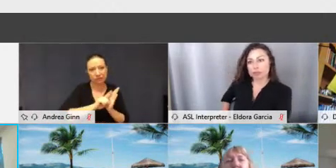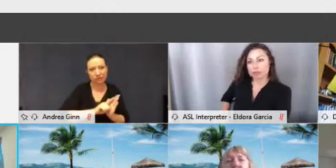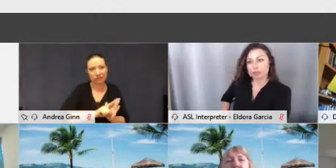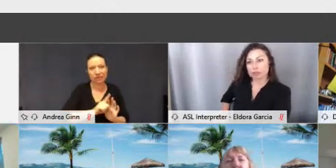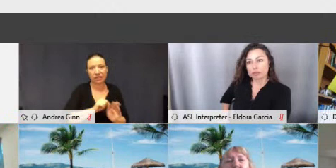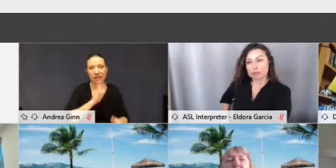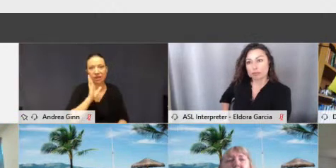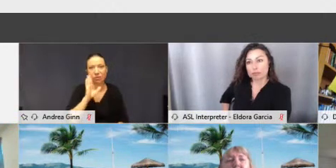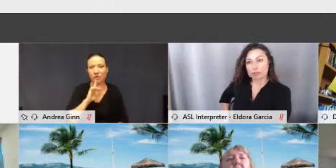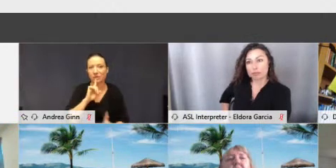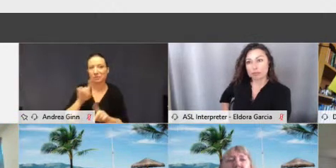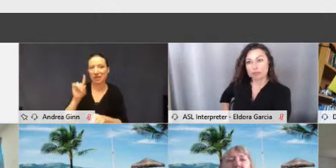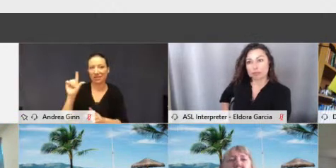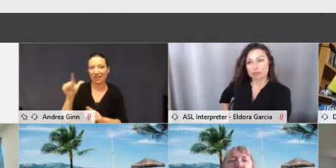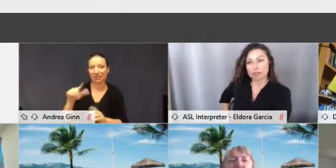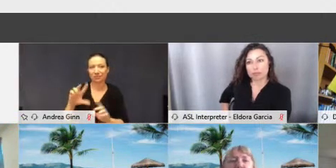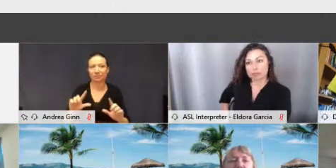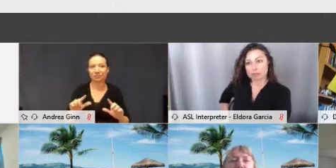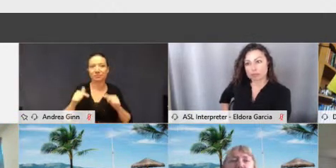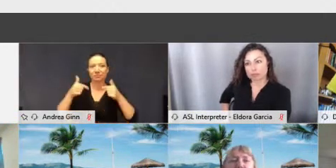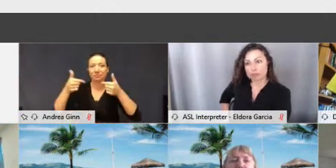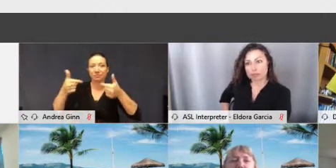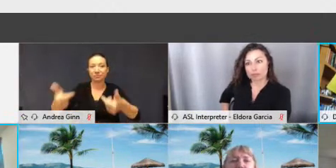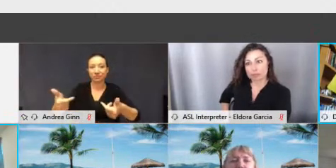get back to you on.